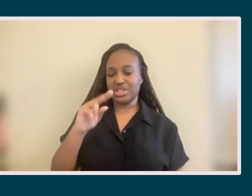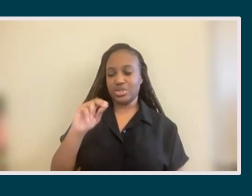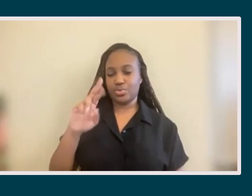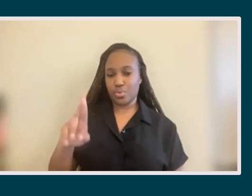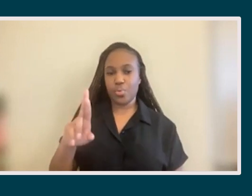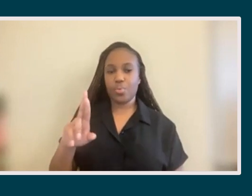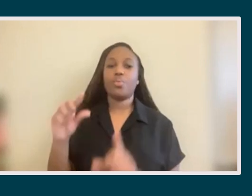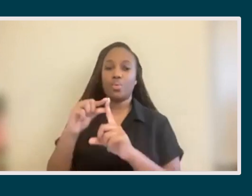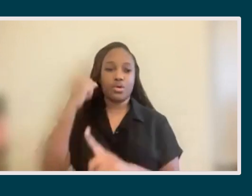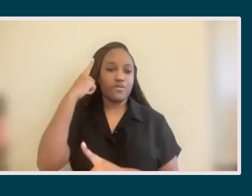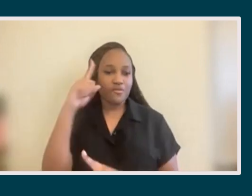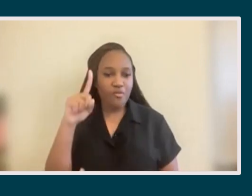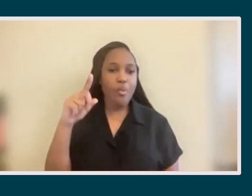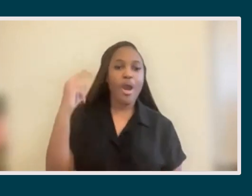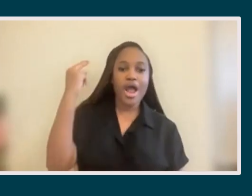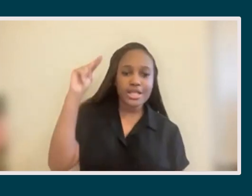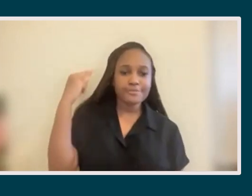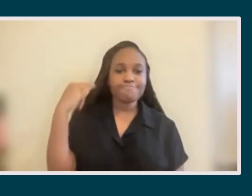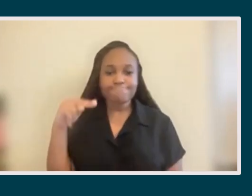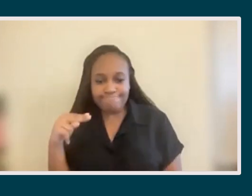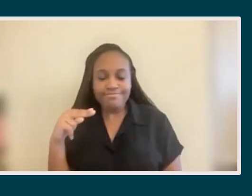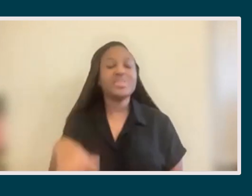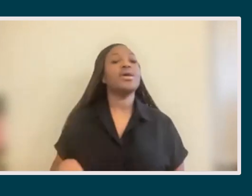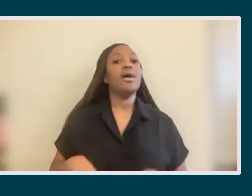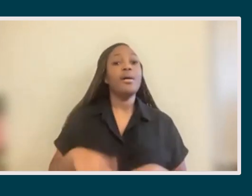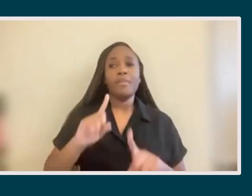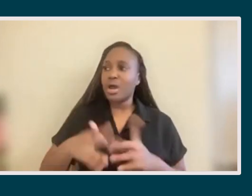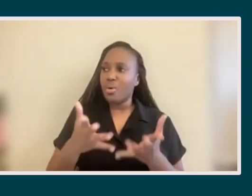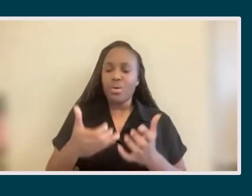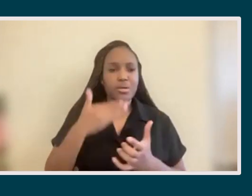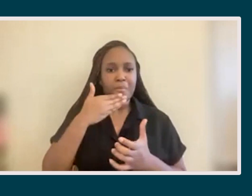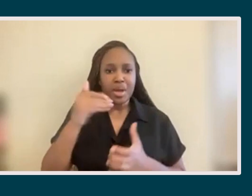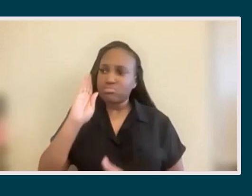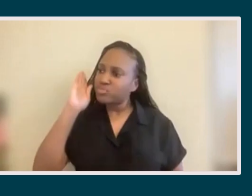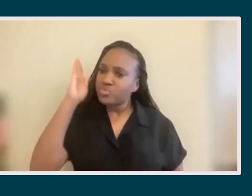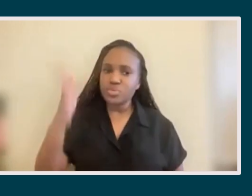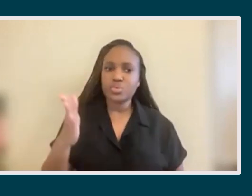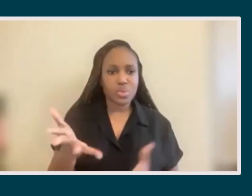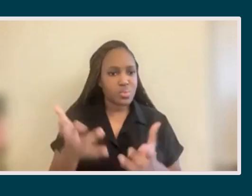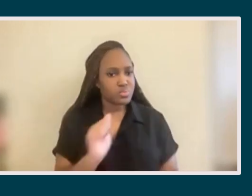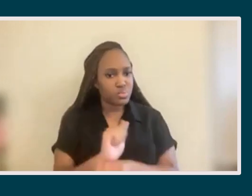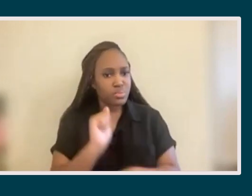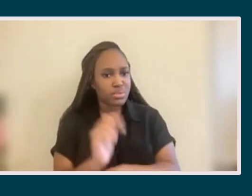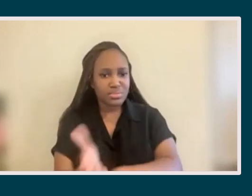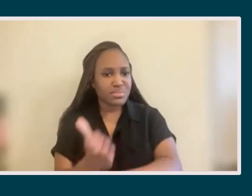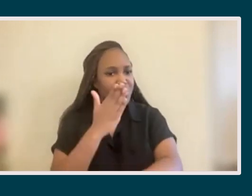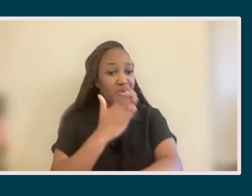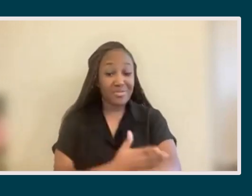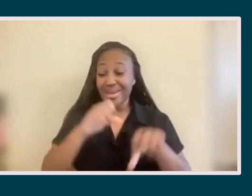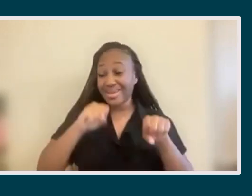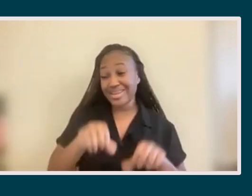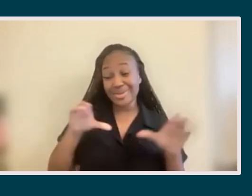I want a better future for them. And I can do what I can do, no more, no less. And I think sometimes